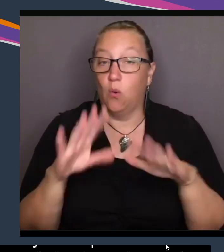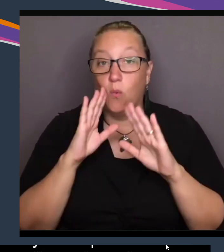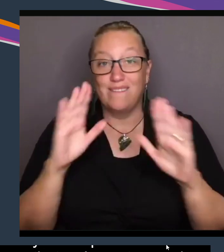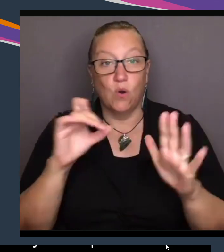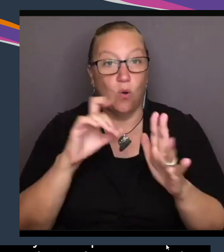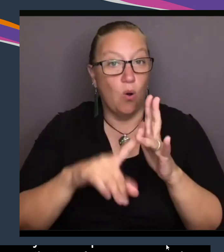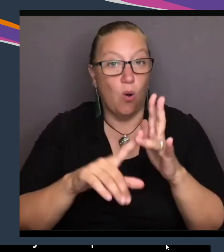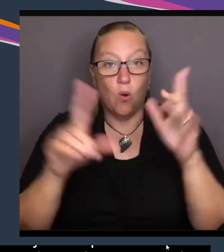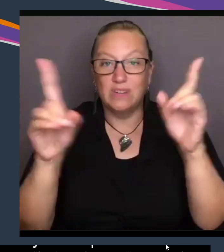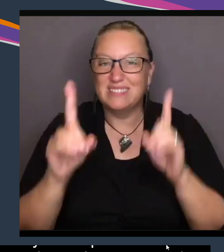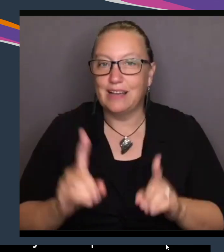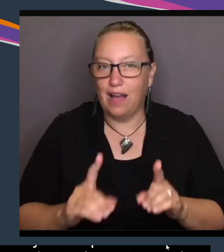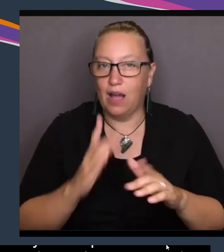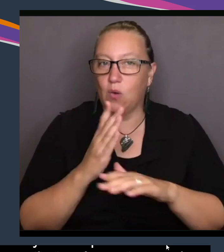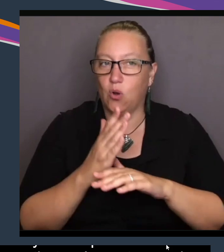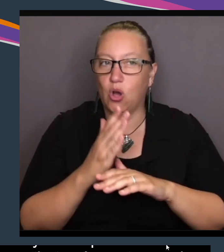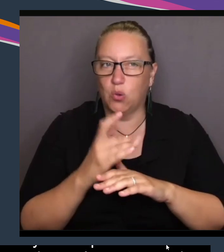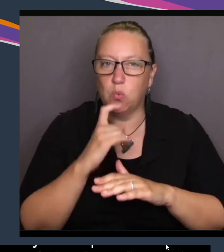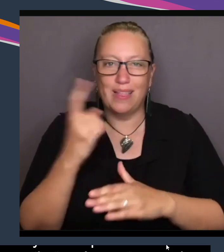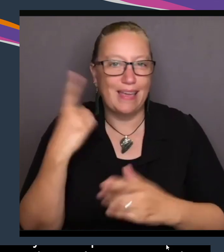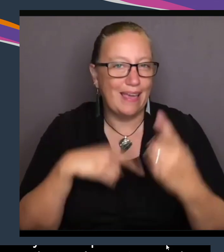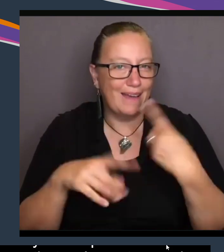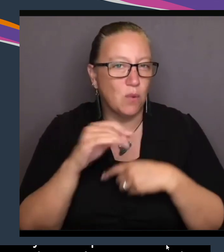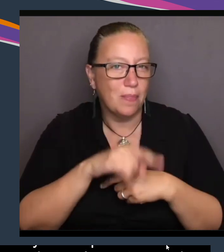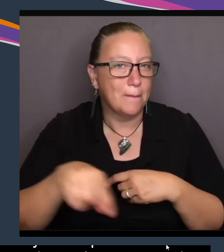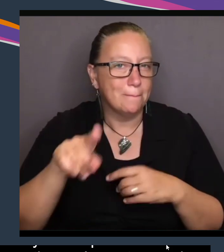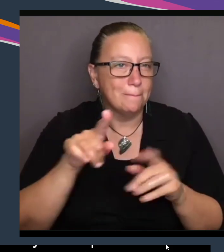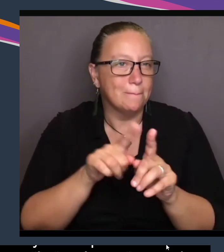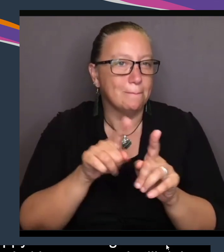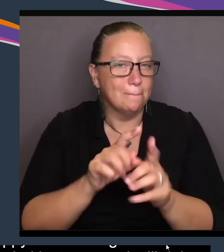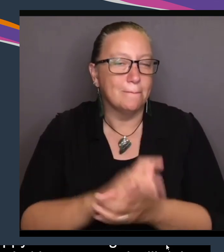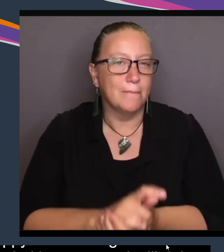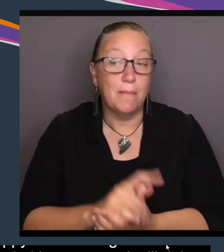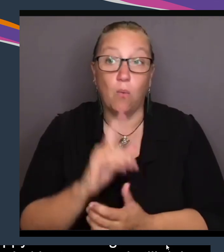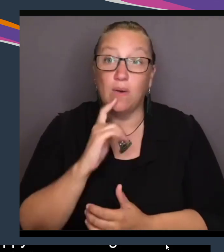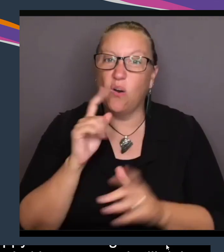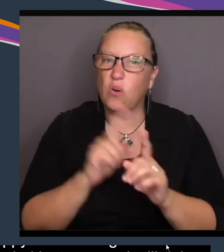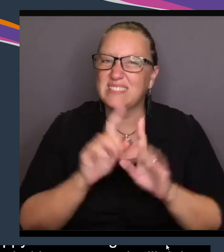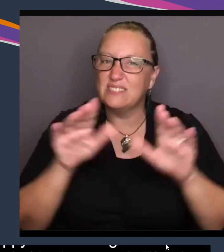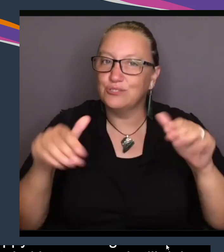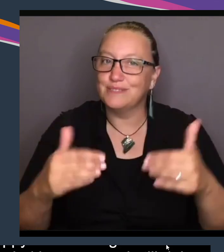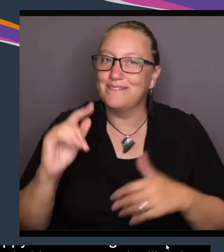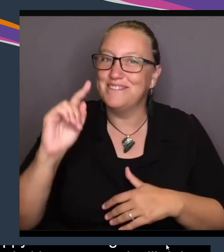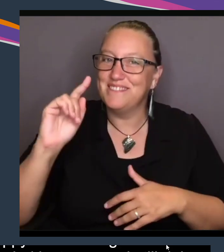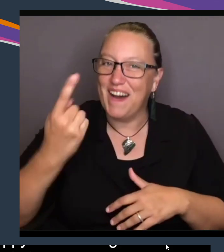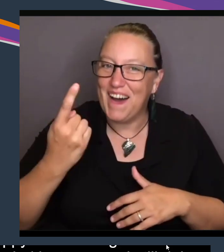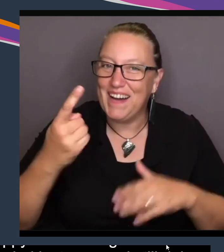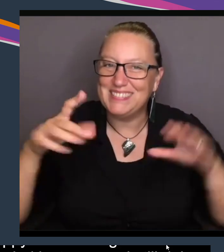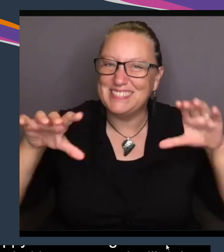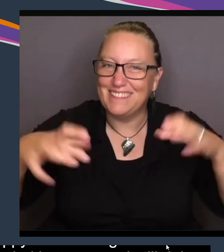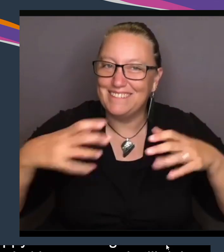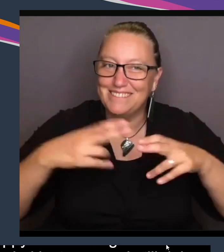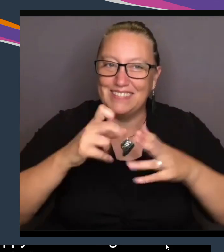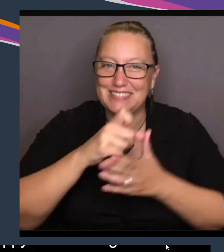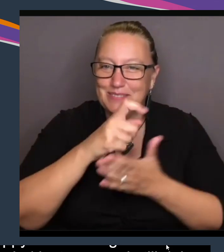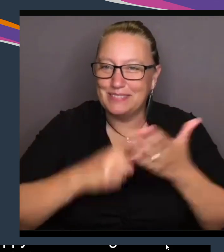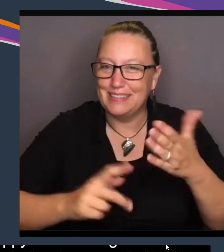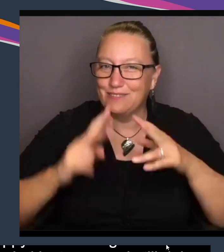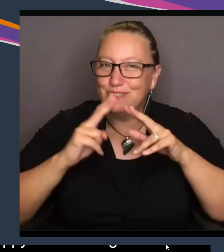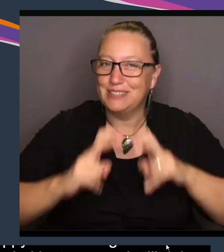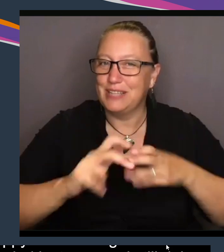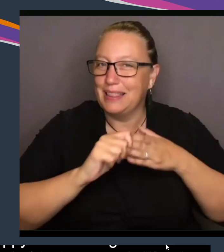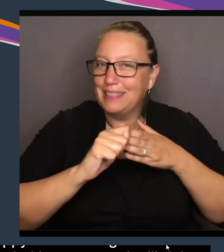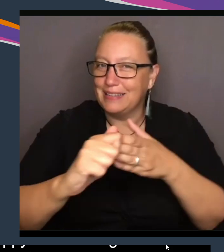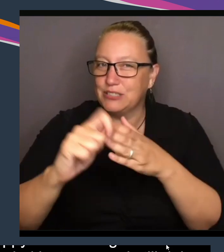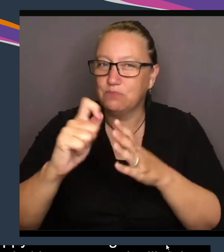about that as well. But we'll also introduce the first cohort of our Disability Research Leadership Program